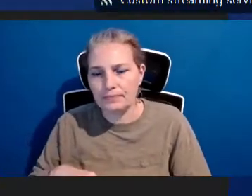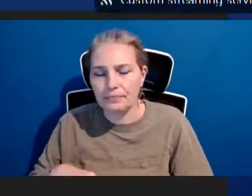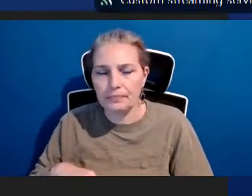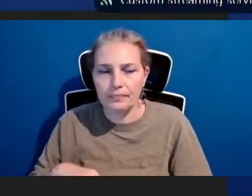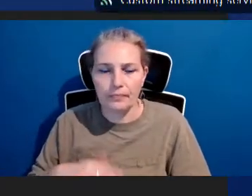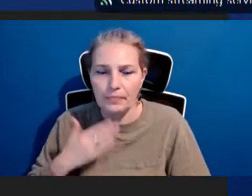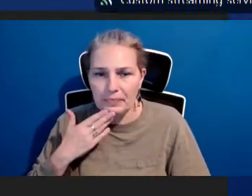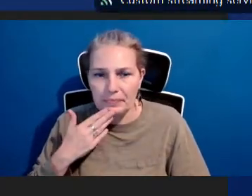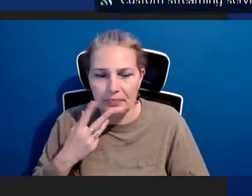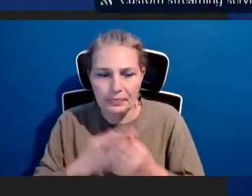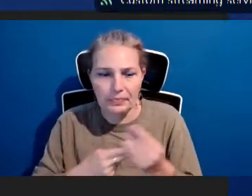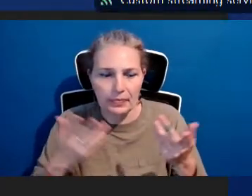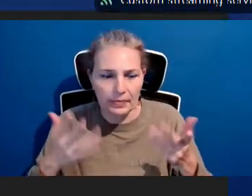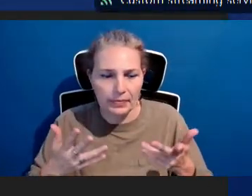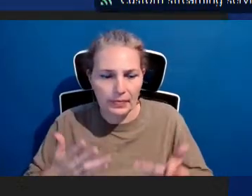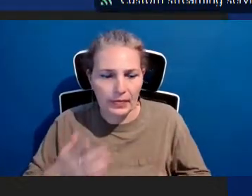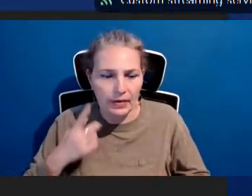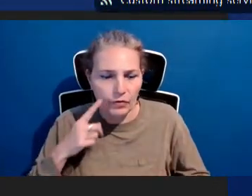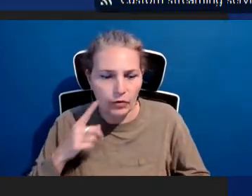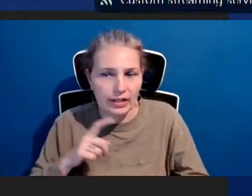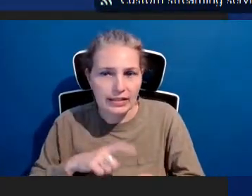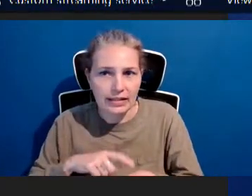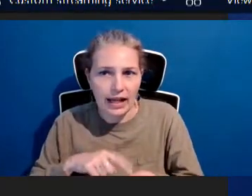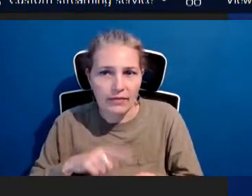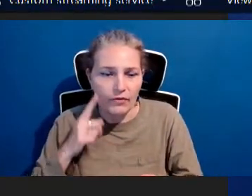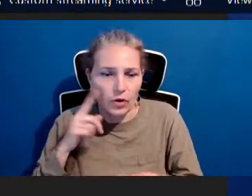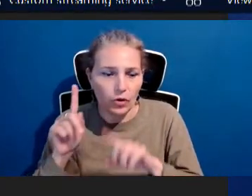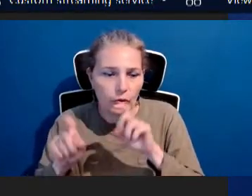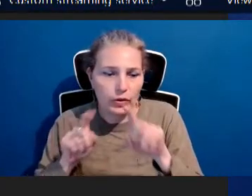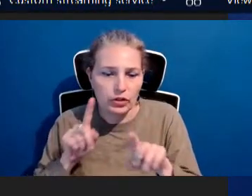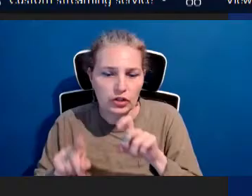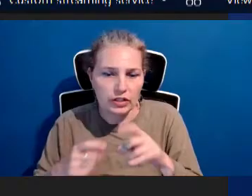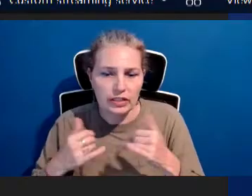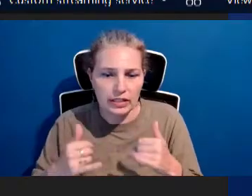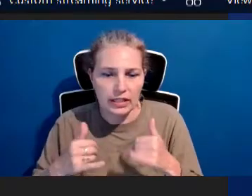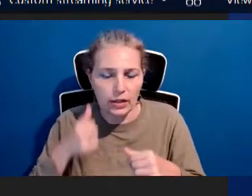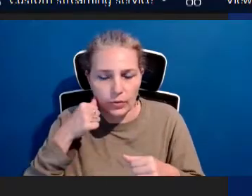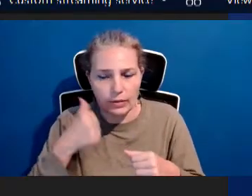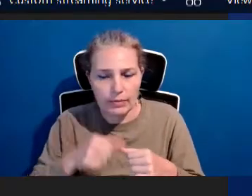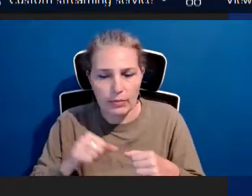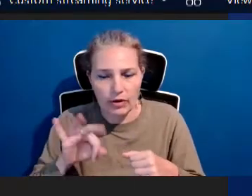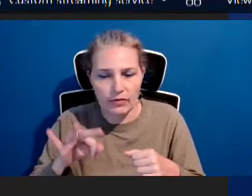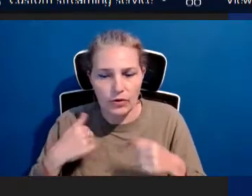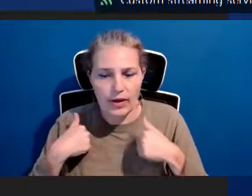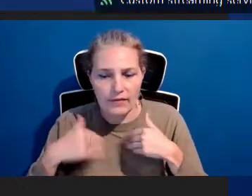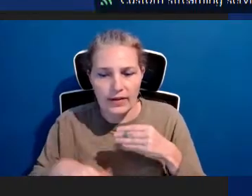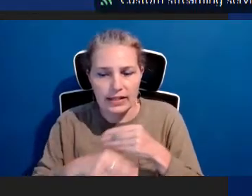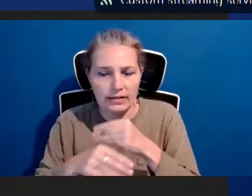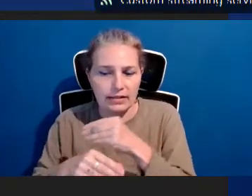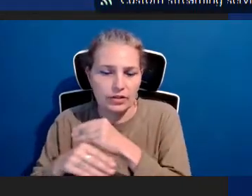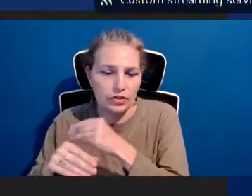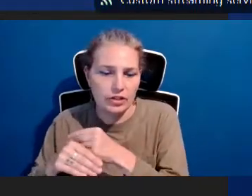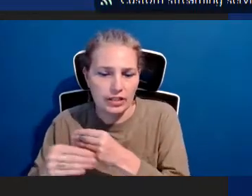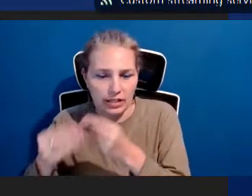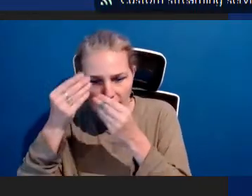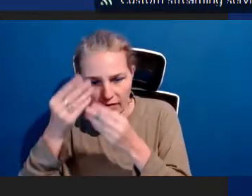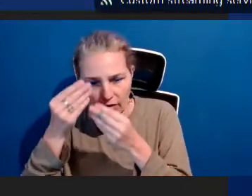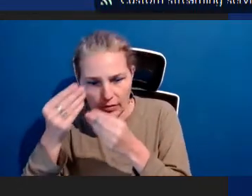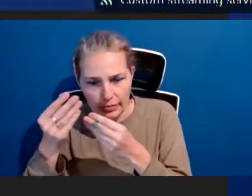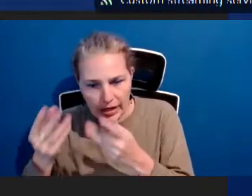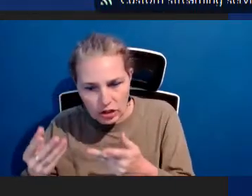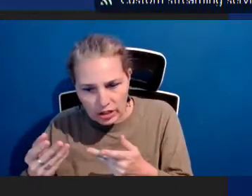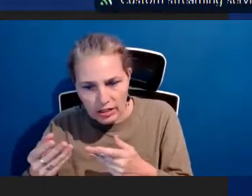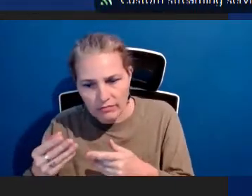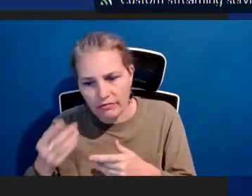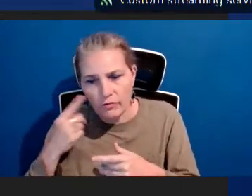Thank you both. And that concludes all the time we have for questions today. As a reminder, if you would like additional information or to see frequently